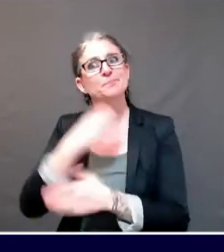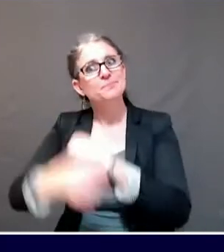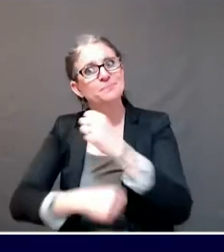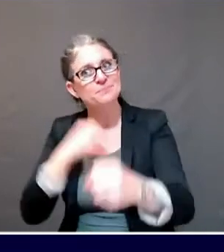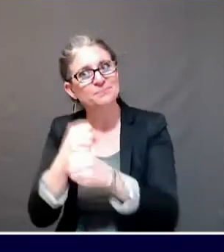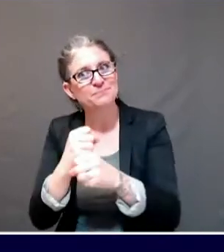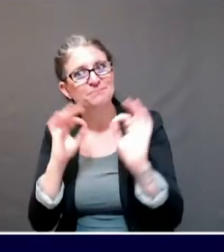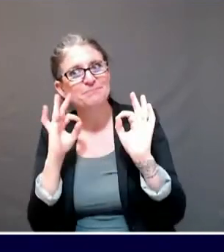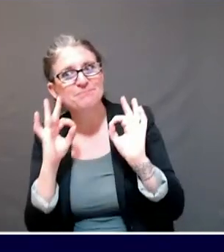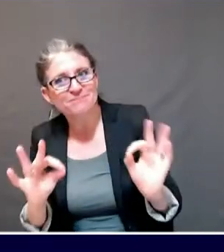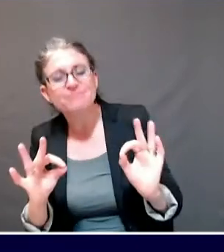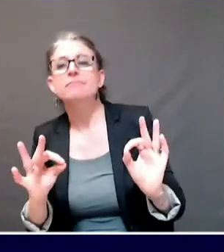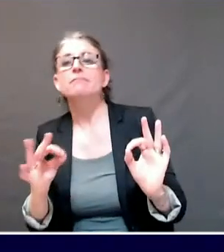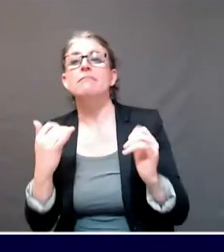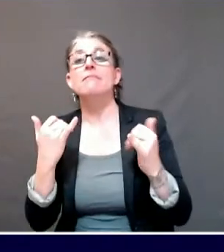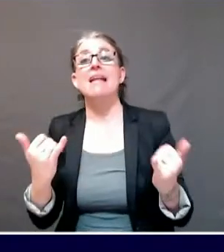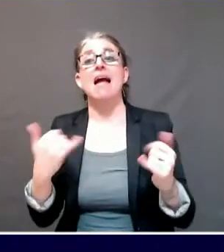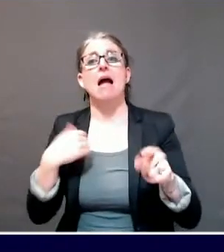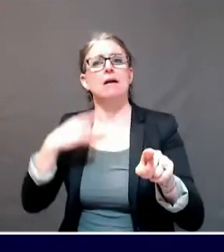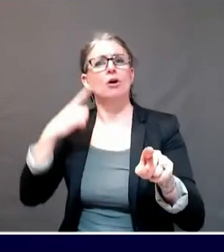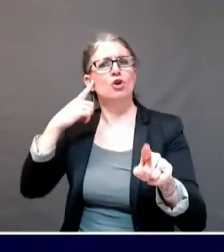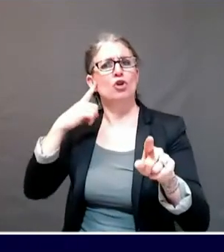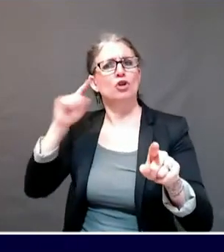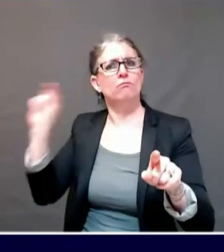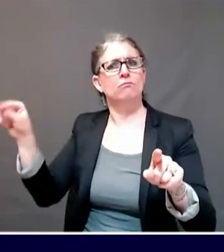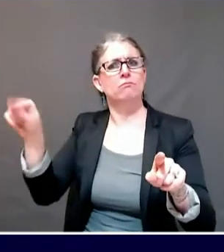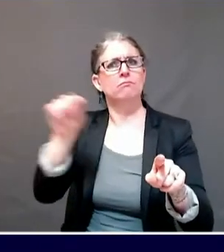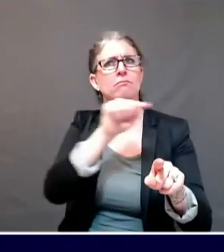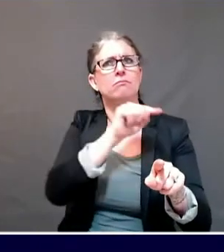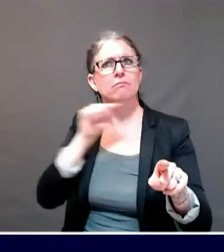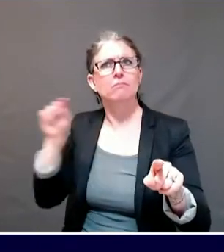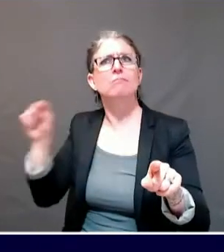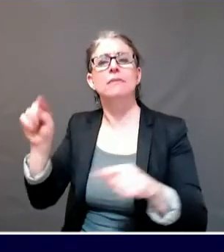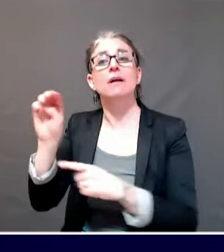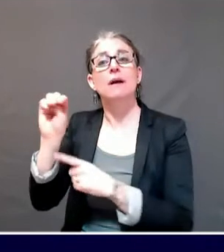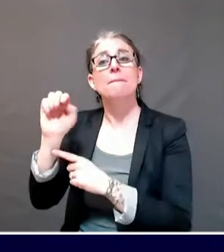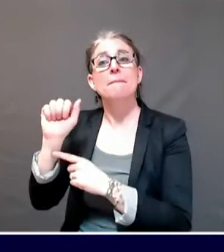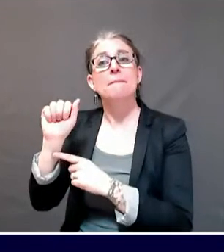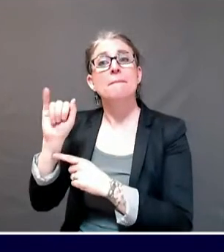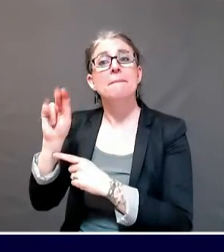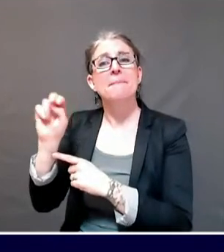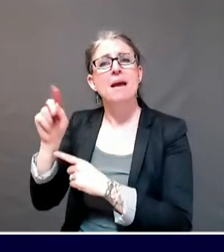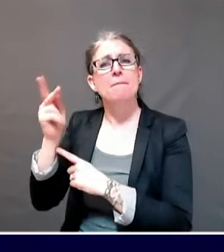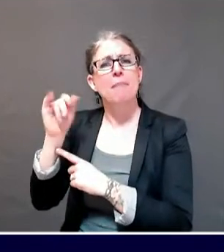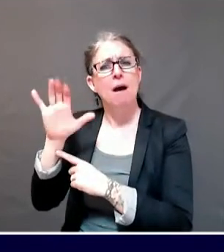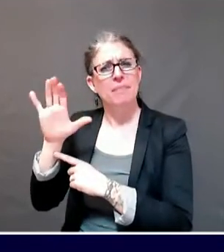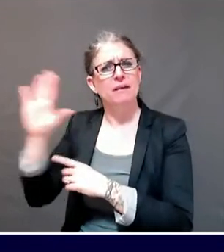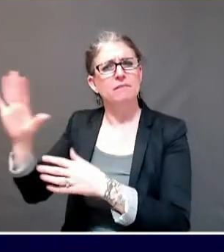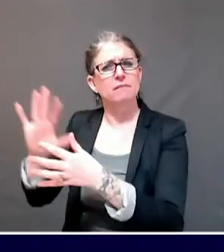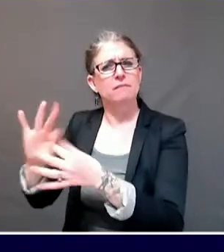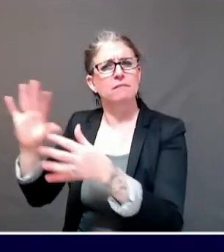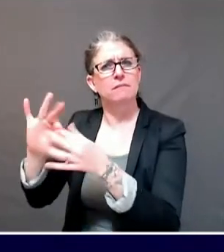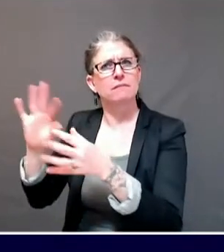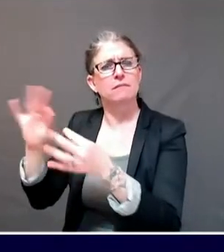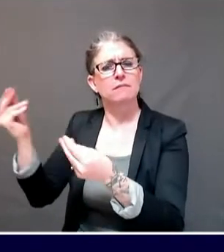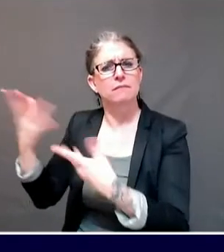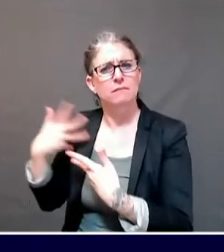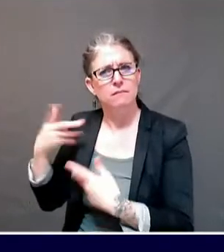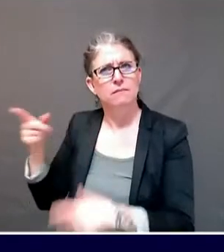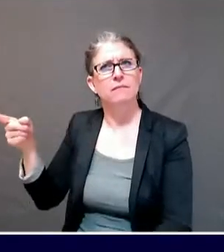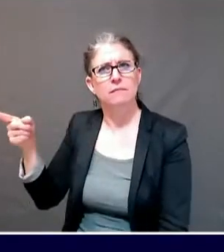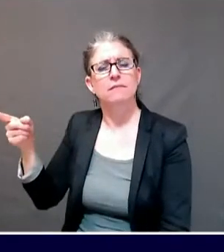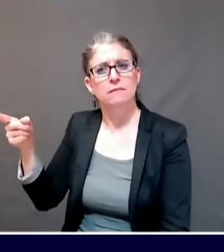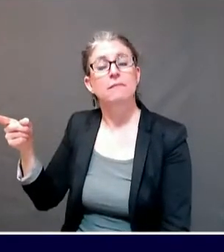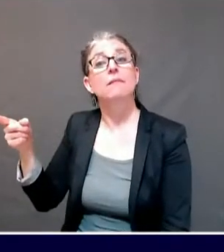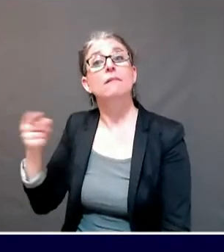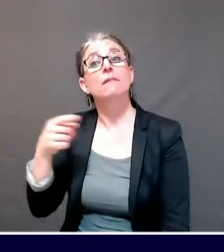today, and you mentioned that uptake among recipients so far has been pretty